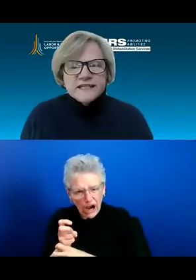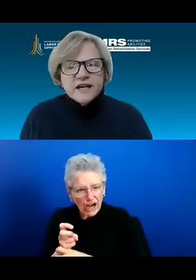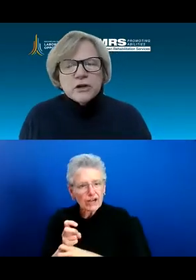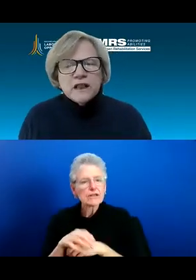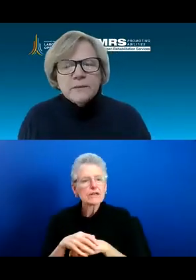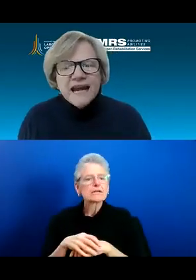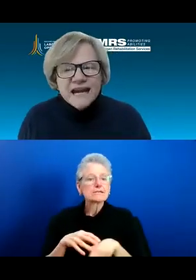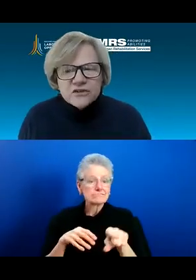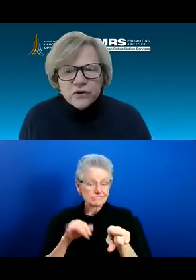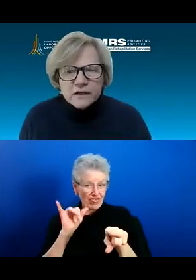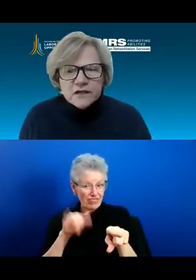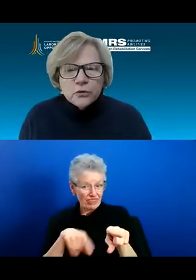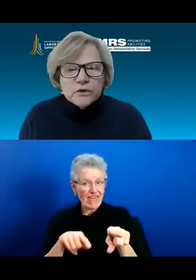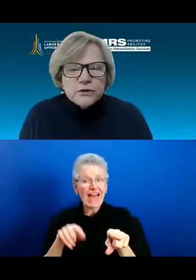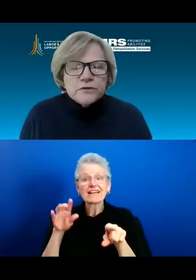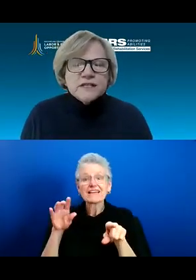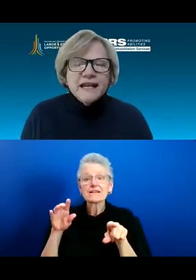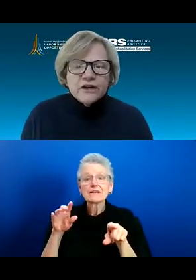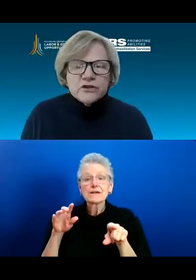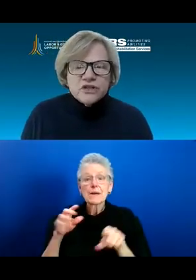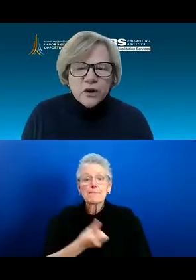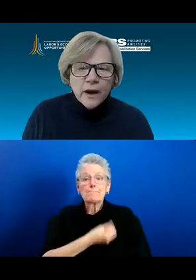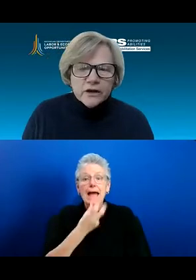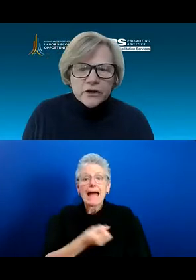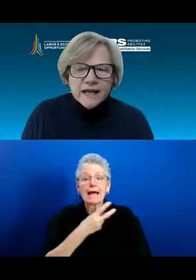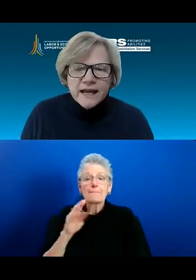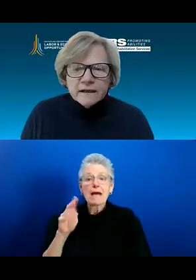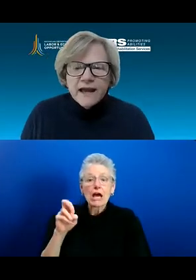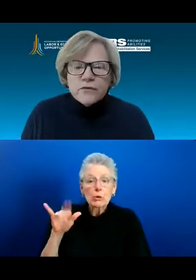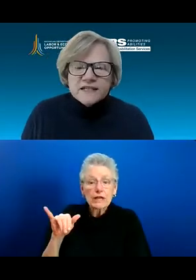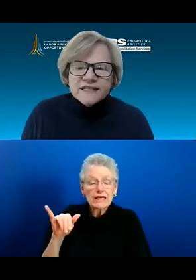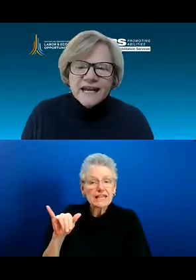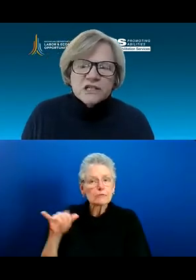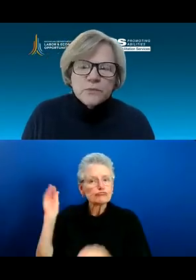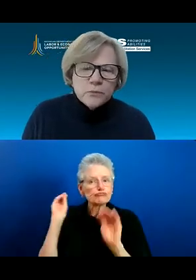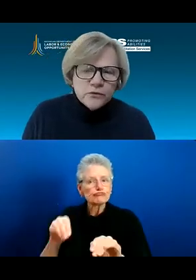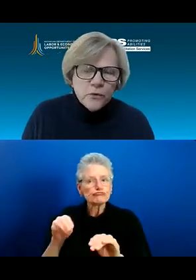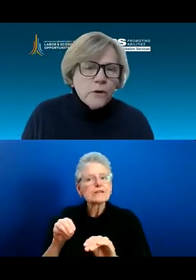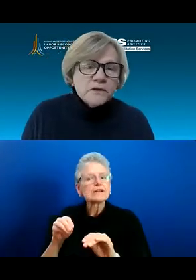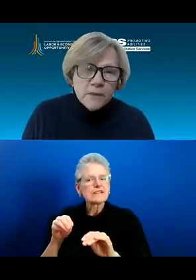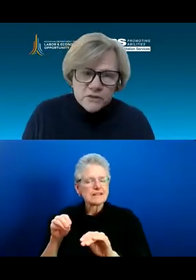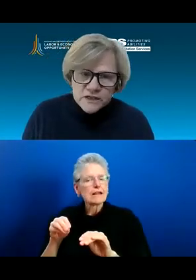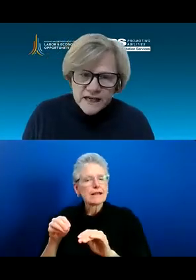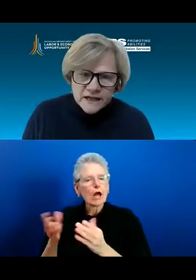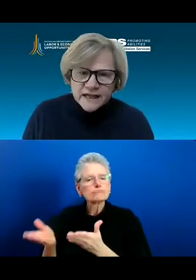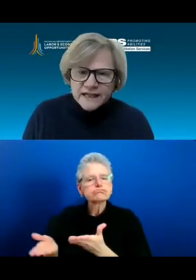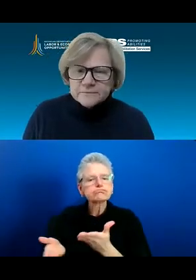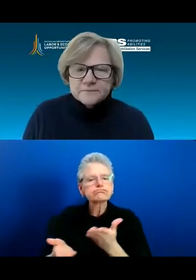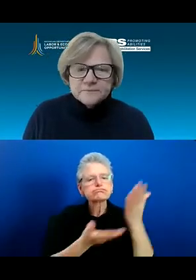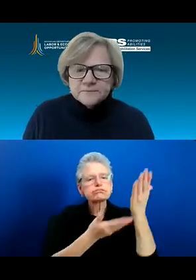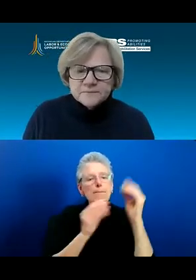Battery-powered stair climbing hand trucks reduce the energy required and allow this task to be performed much more